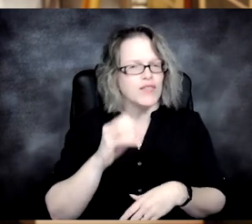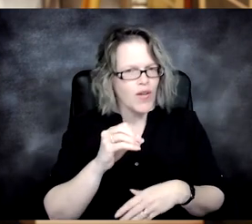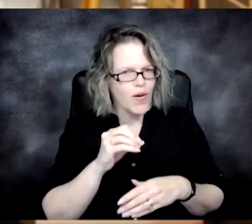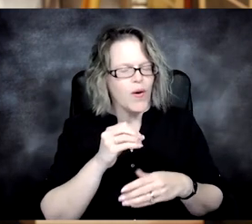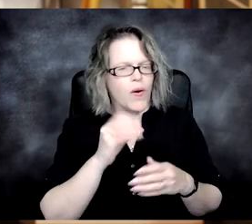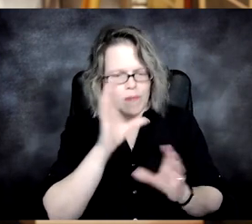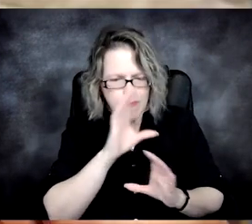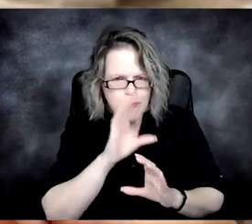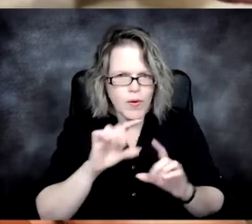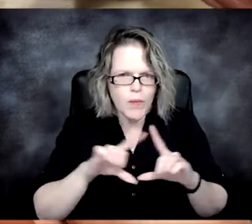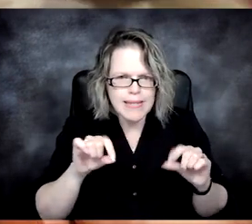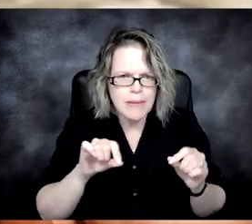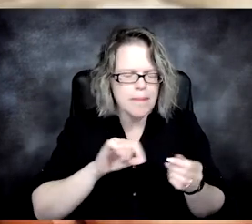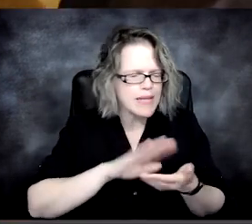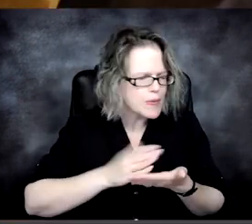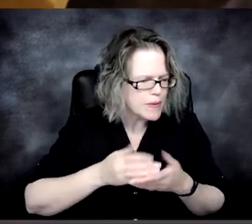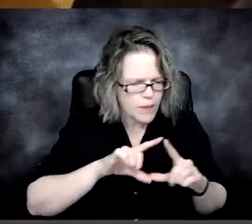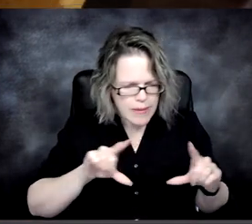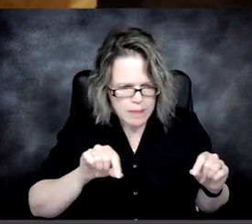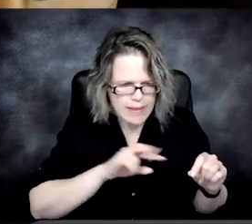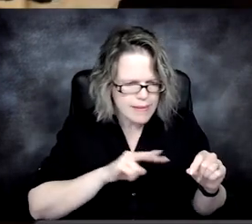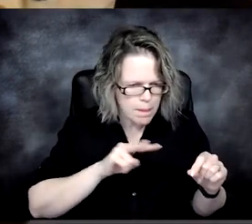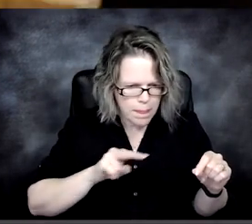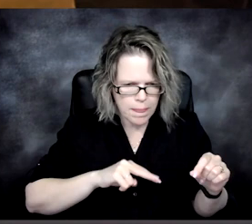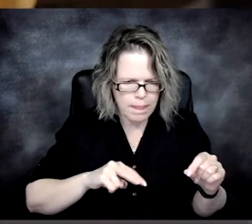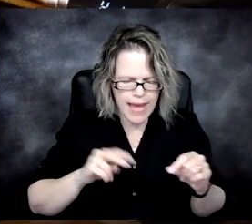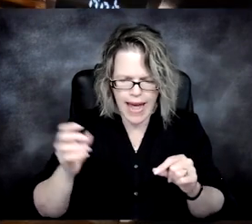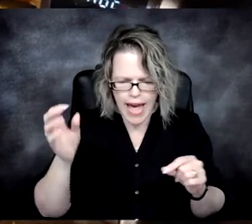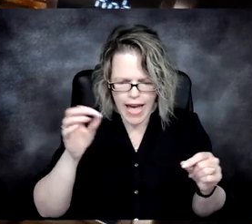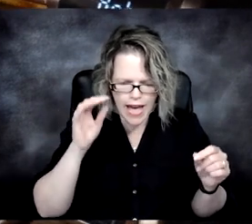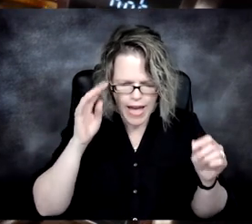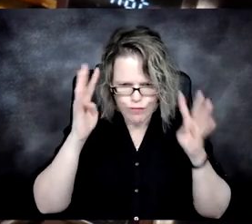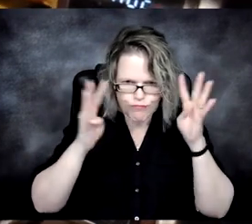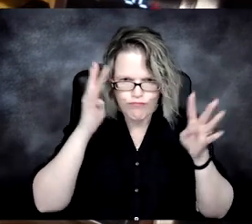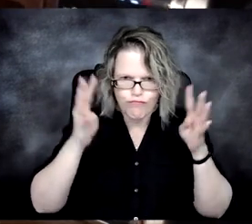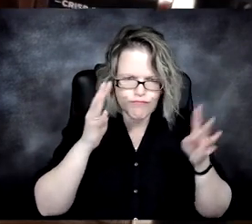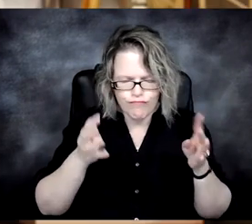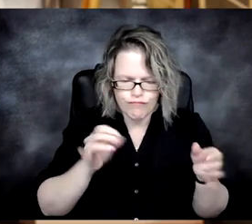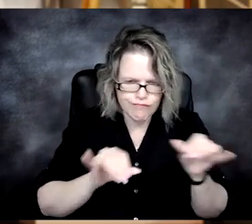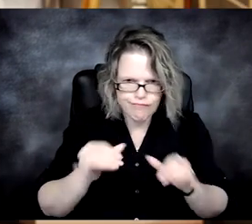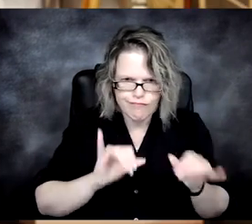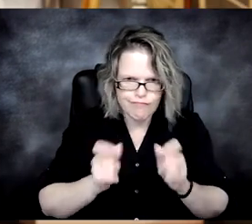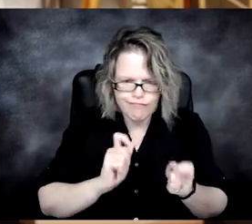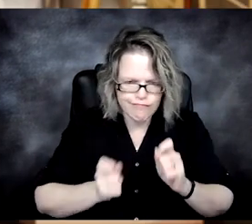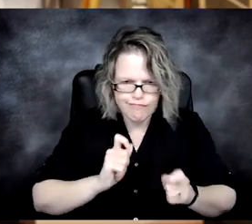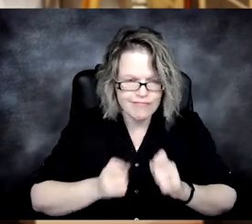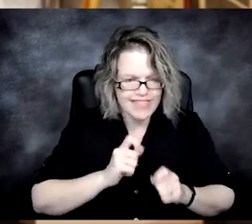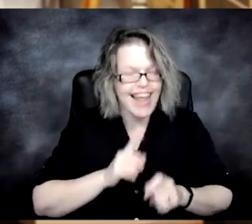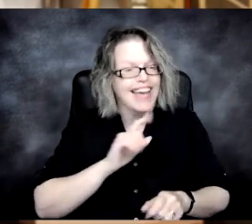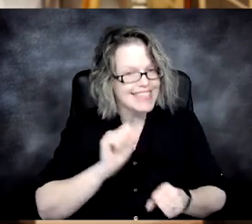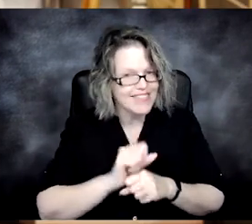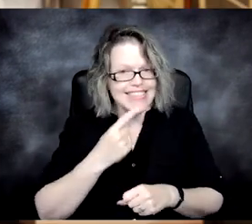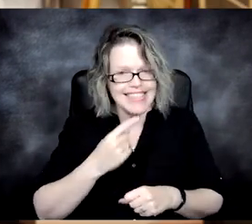different recipes from a few different people, and I messed around with it quite a bit. And I can definitely say